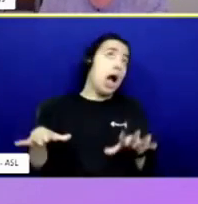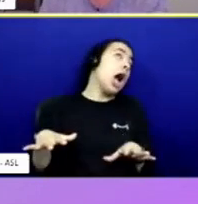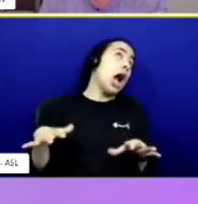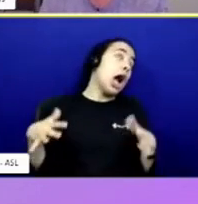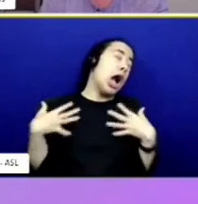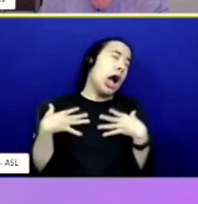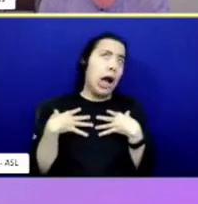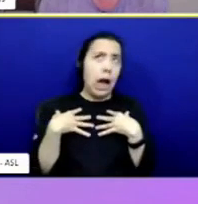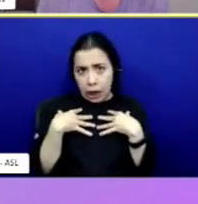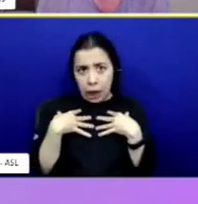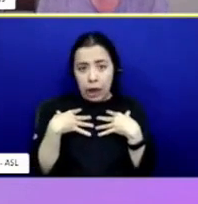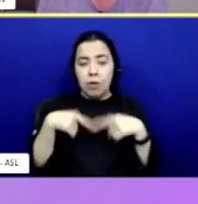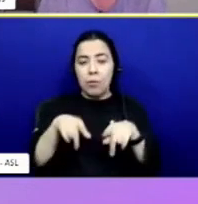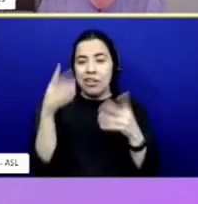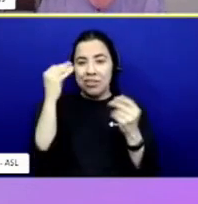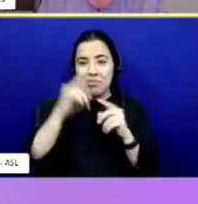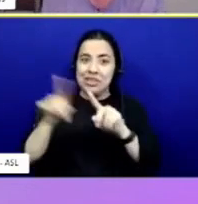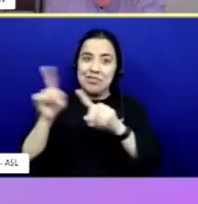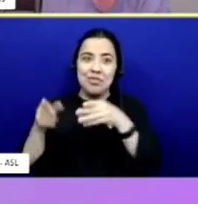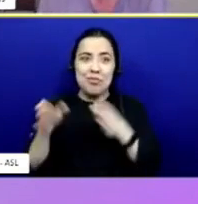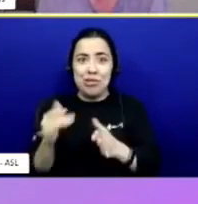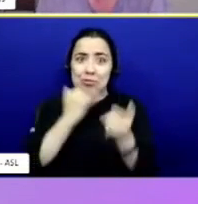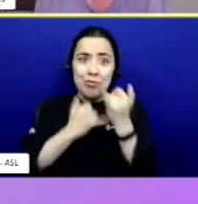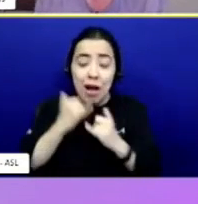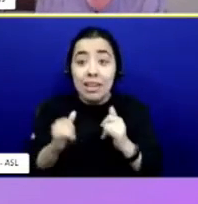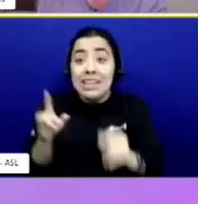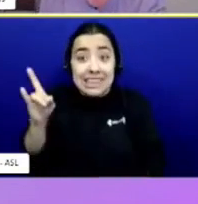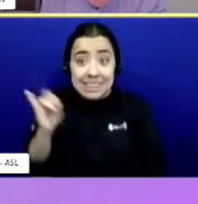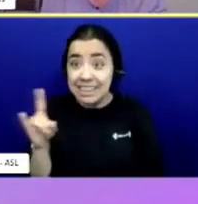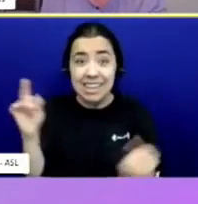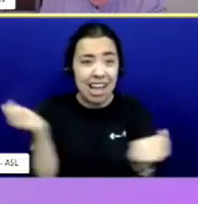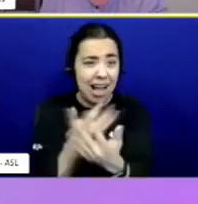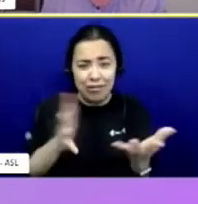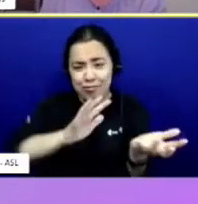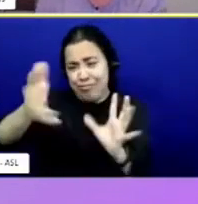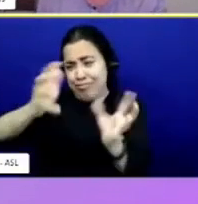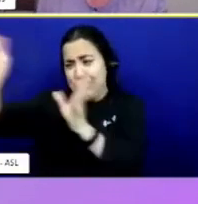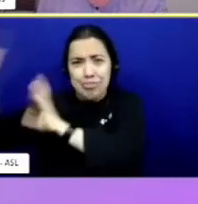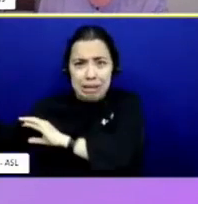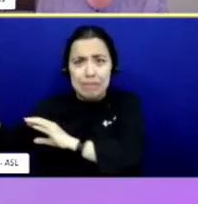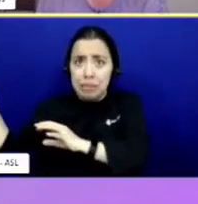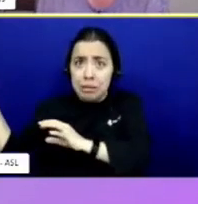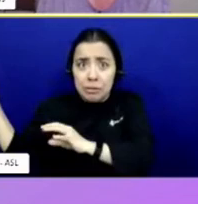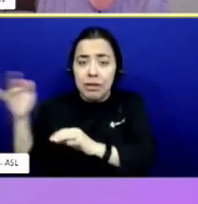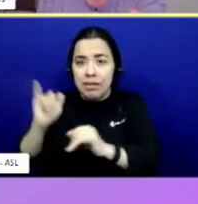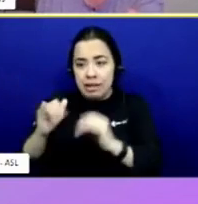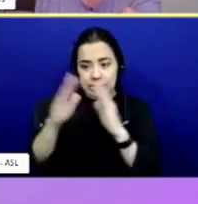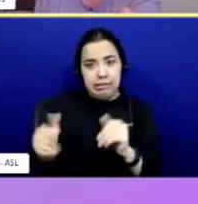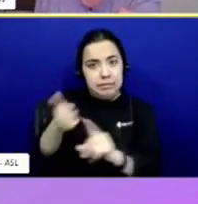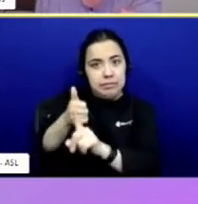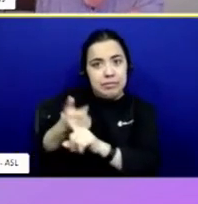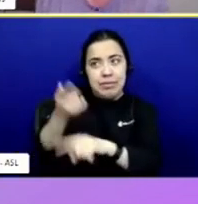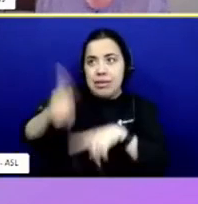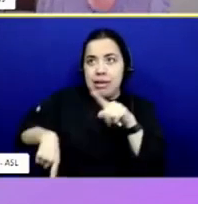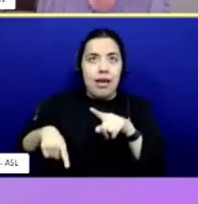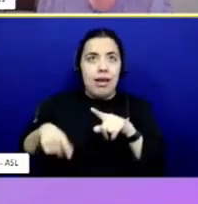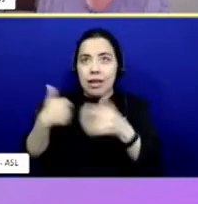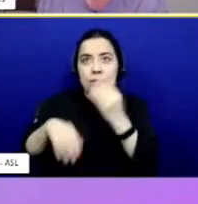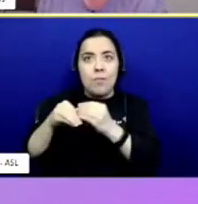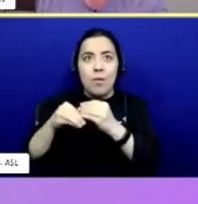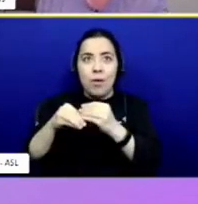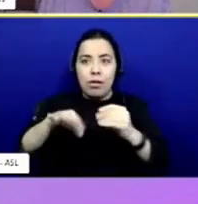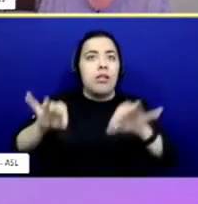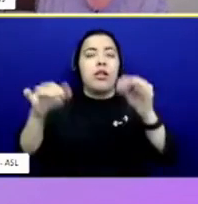as you're thinking of like all the ways that that could go wrong, it did, right? The system had no way of picking up on